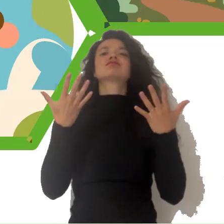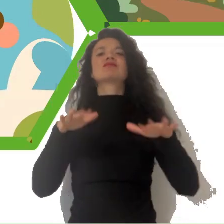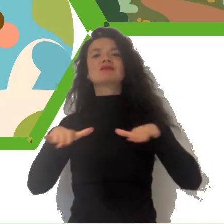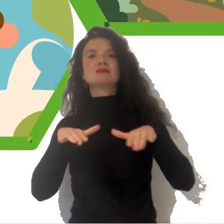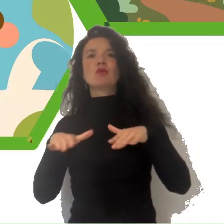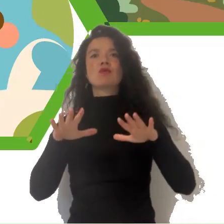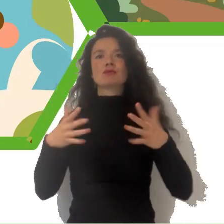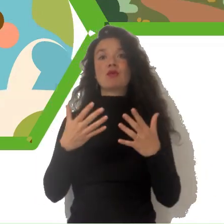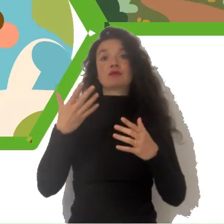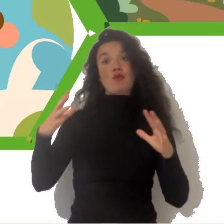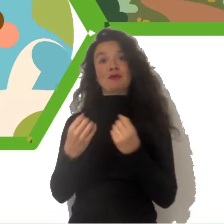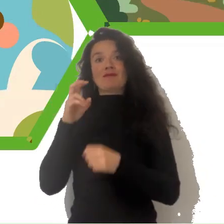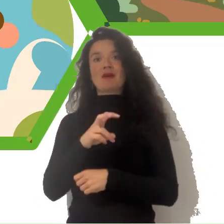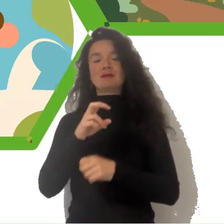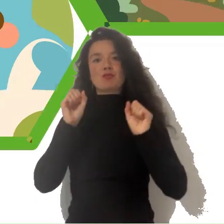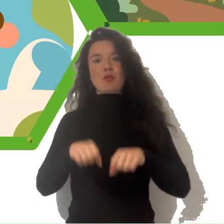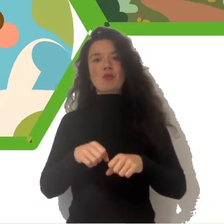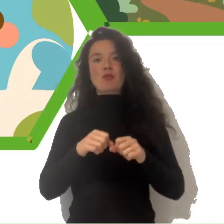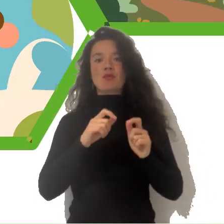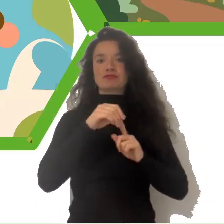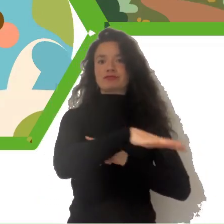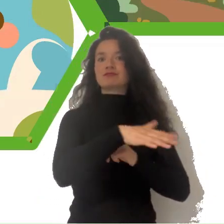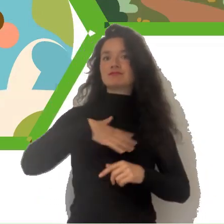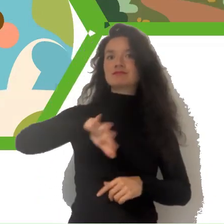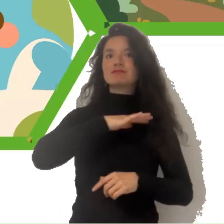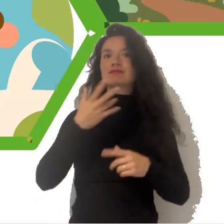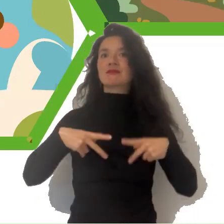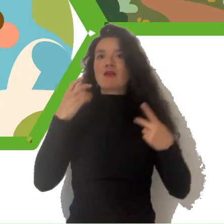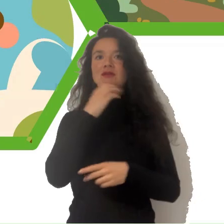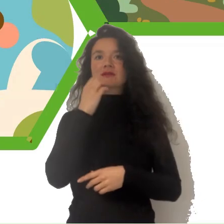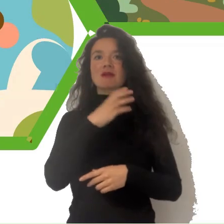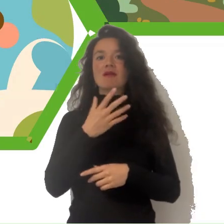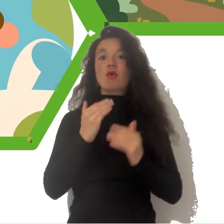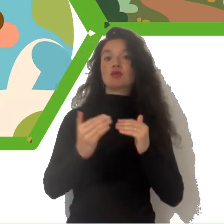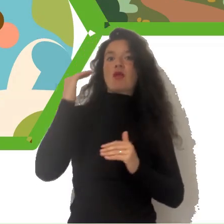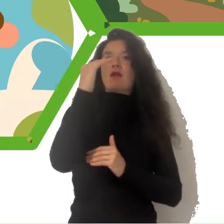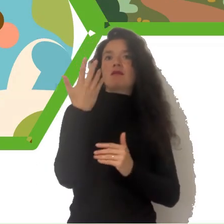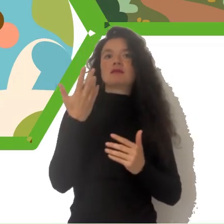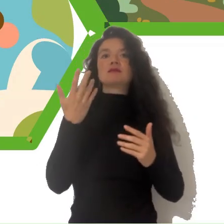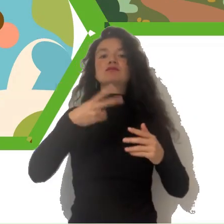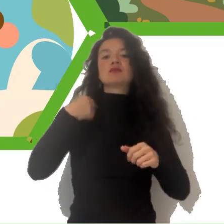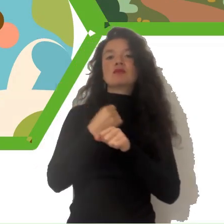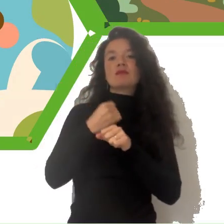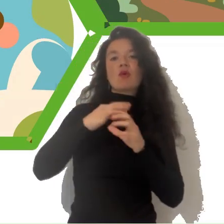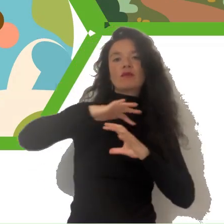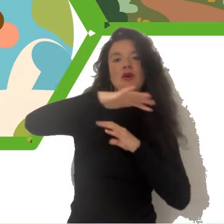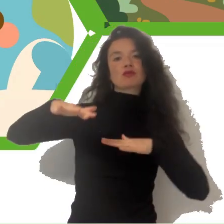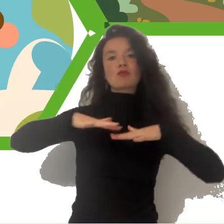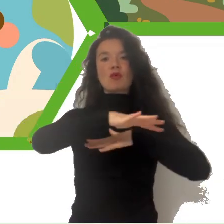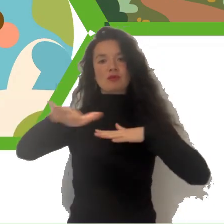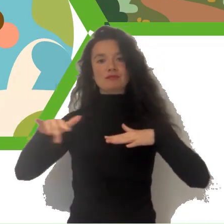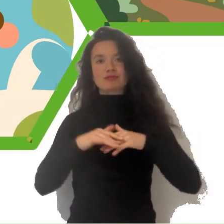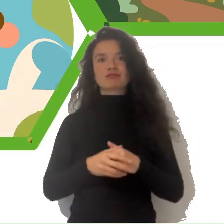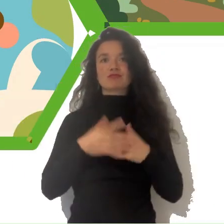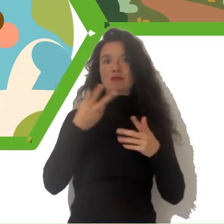working environment. You can use them in everyday actions. For example, you